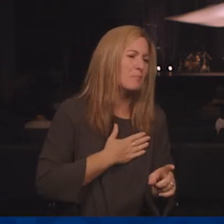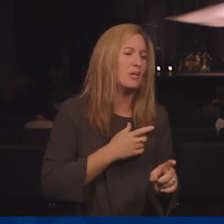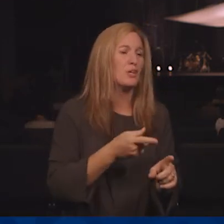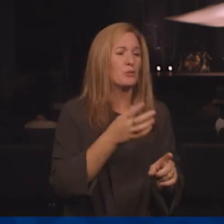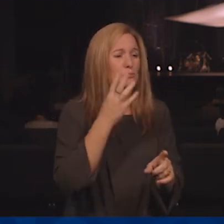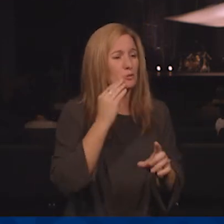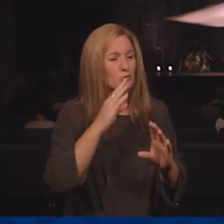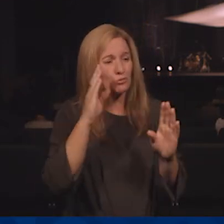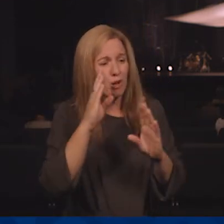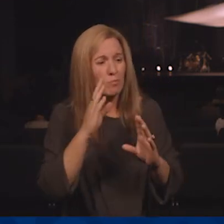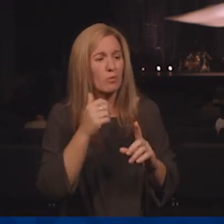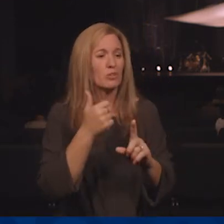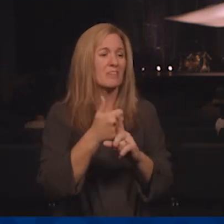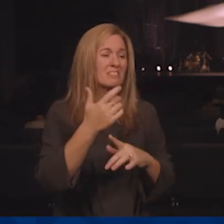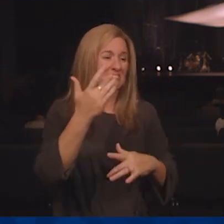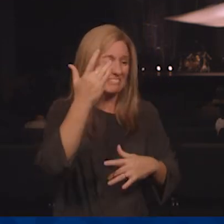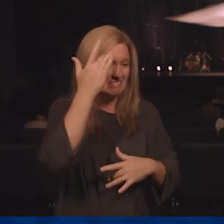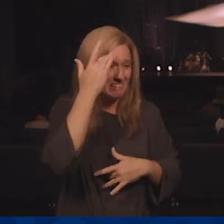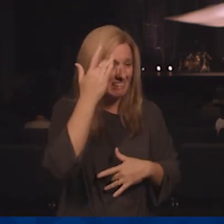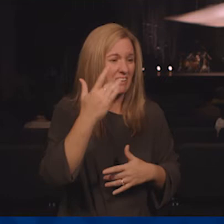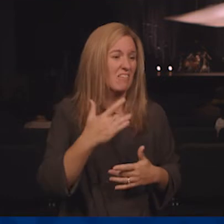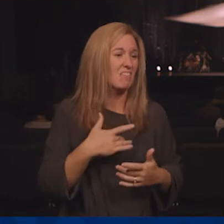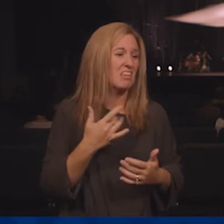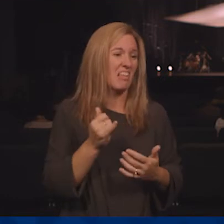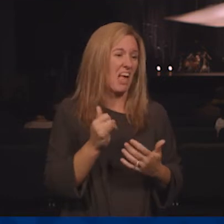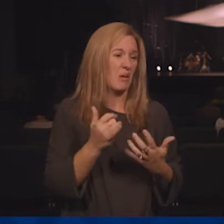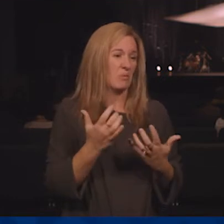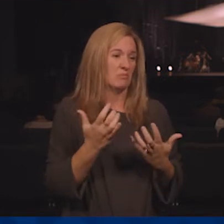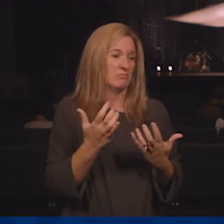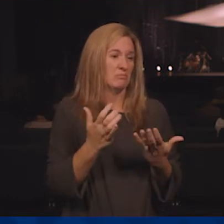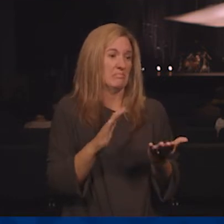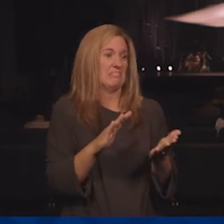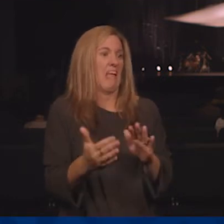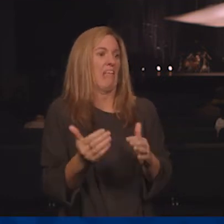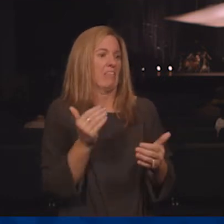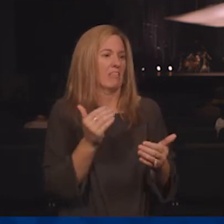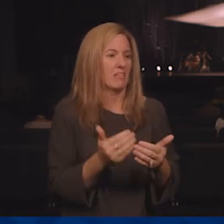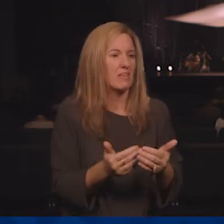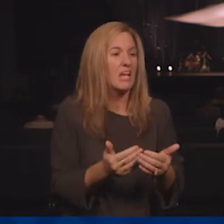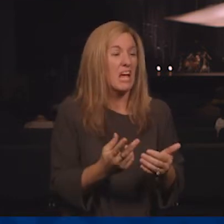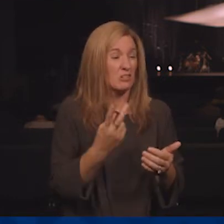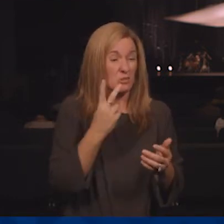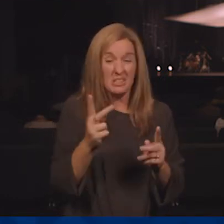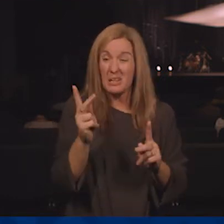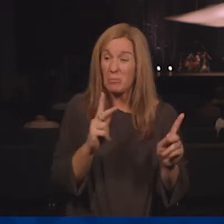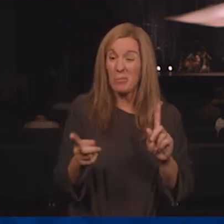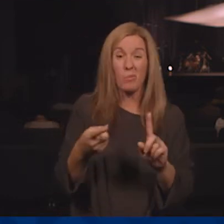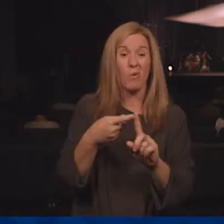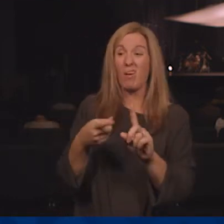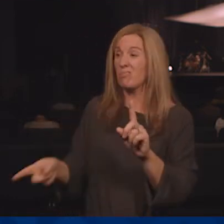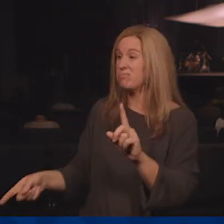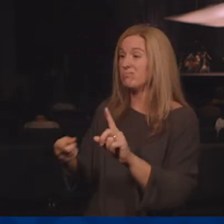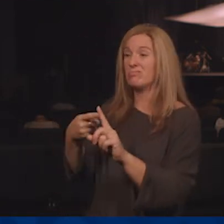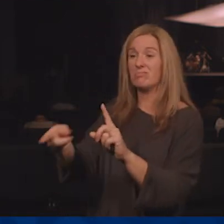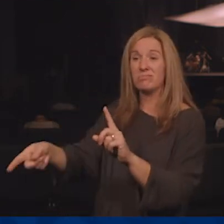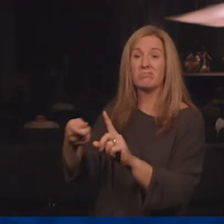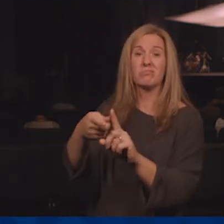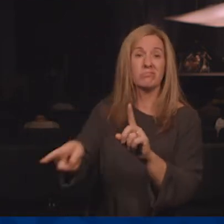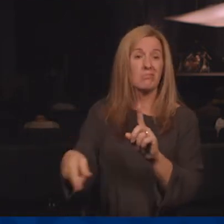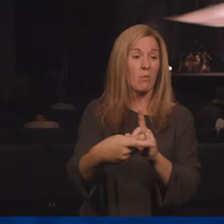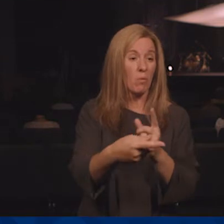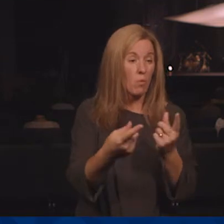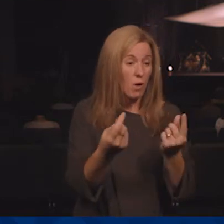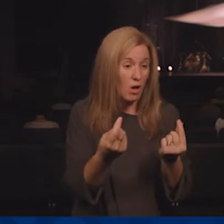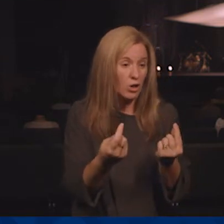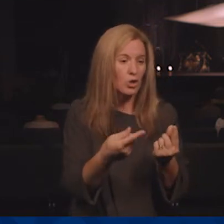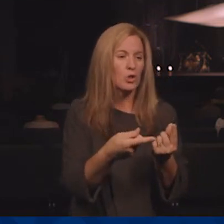to the point of death, and you see people wandering from the truth. What is it that you're supposed to do? You're meant to pray